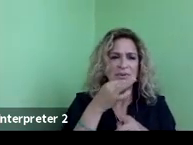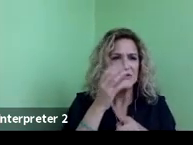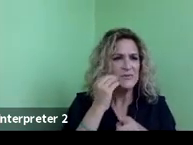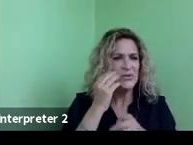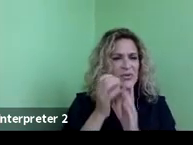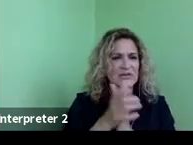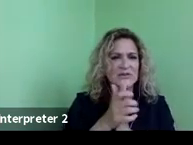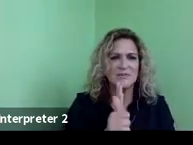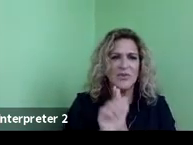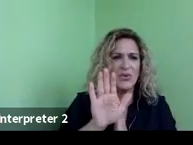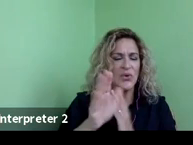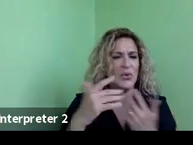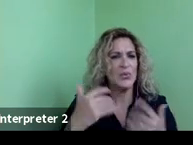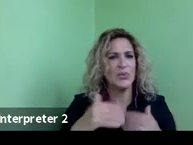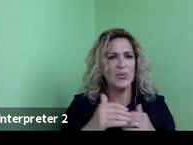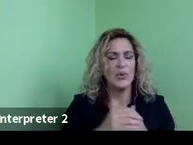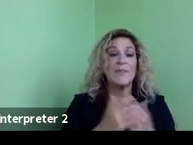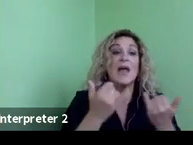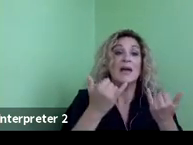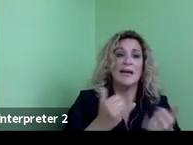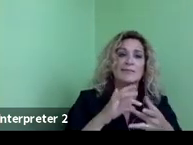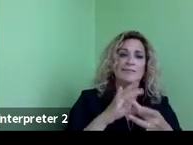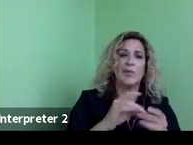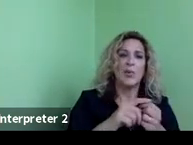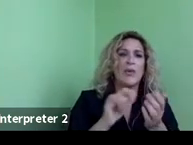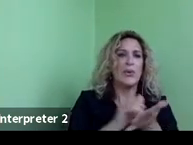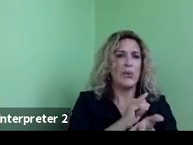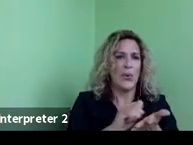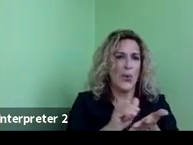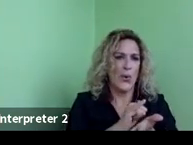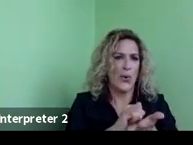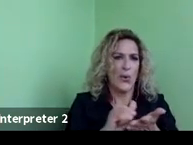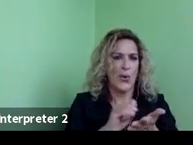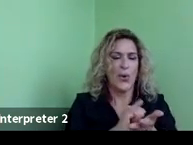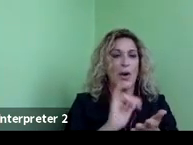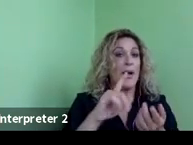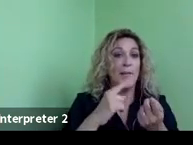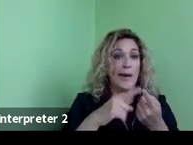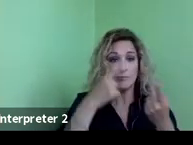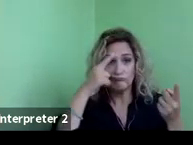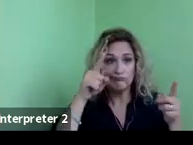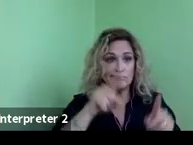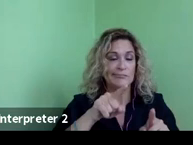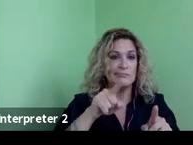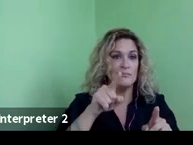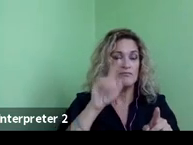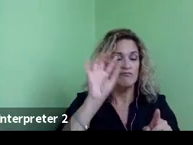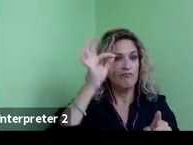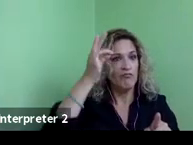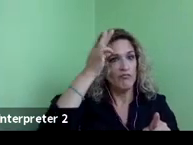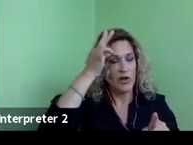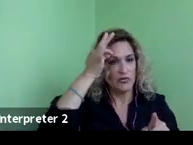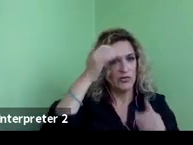New York around compliance with our federal statutes that you've heard Corbin talk about